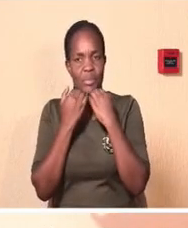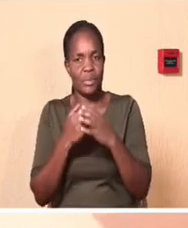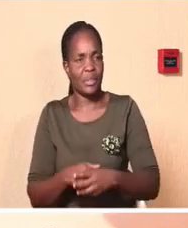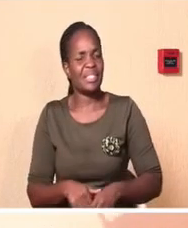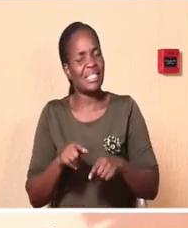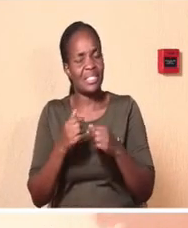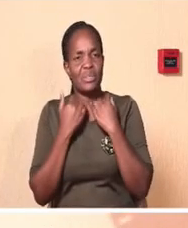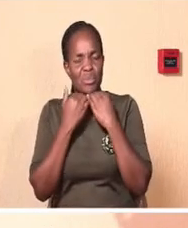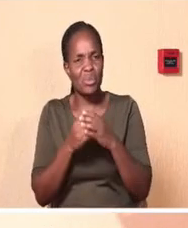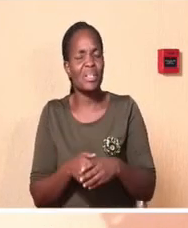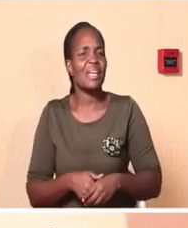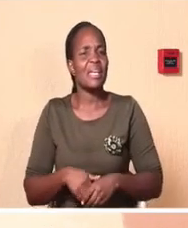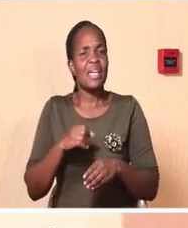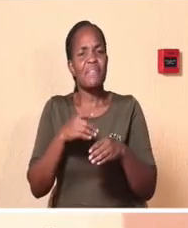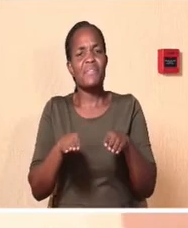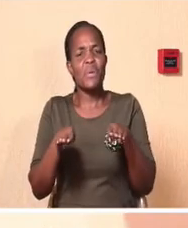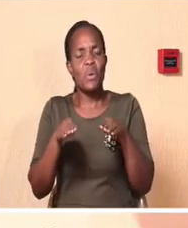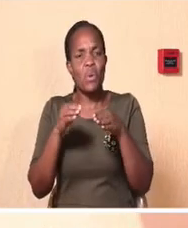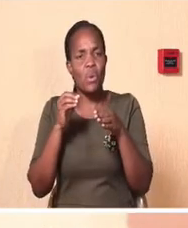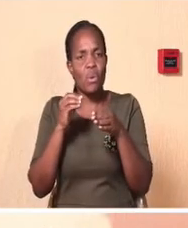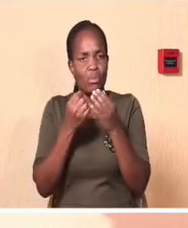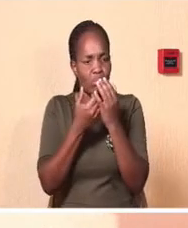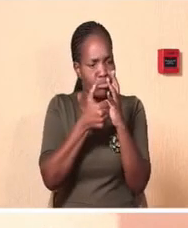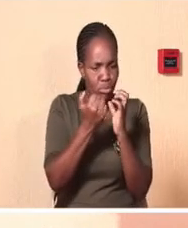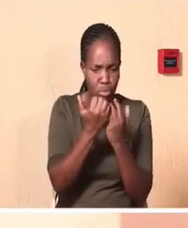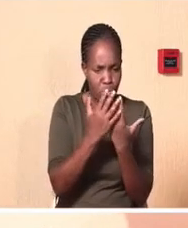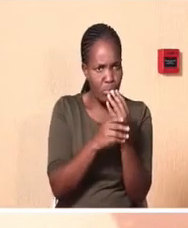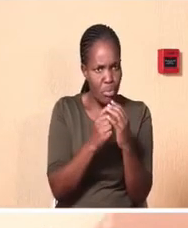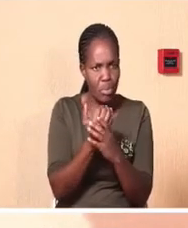once you're doing the right things, there's no additional protection